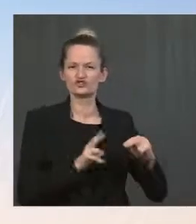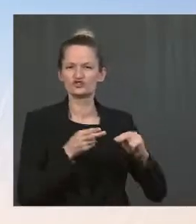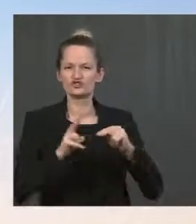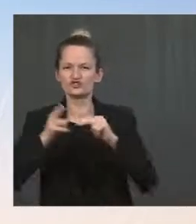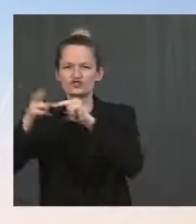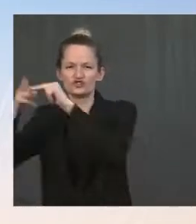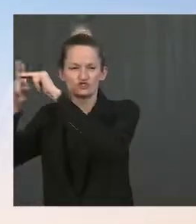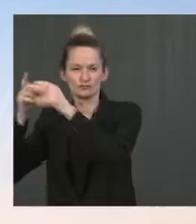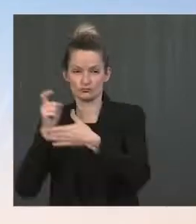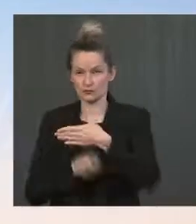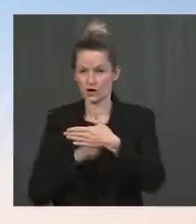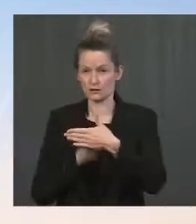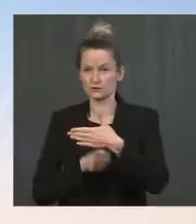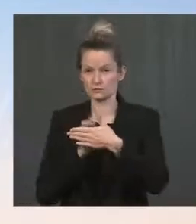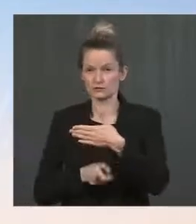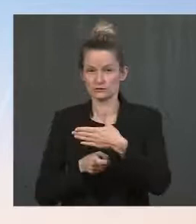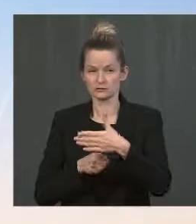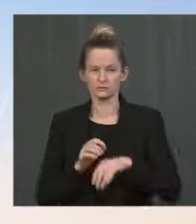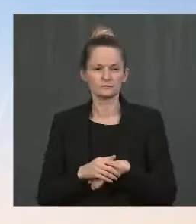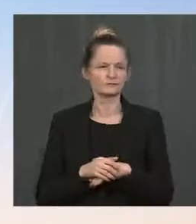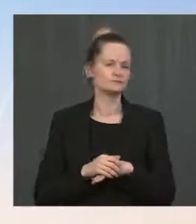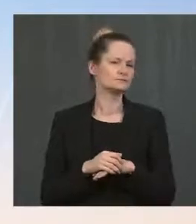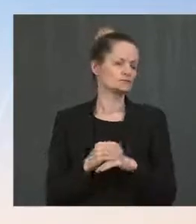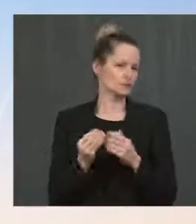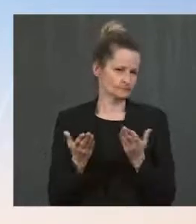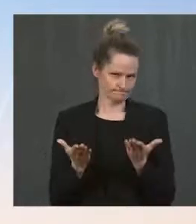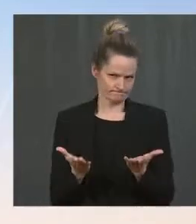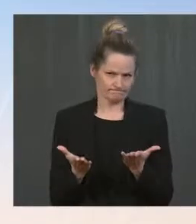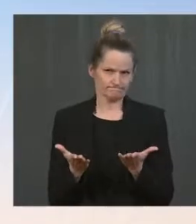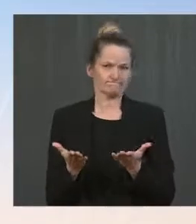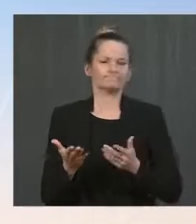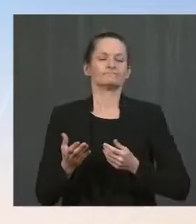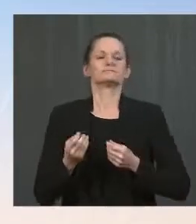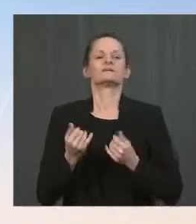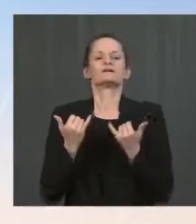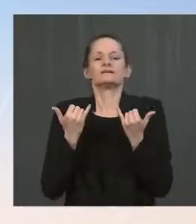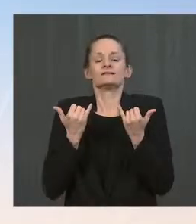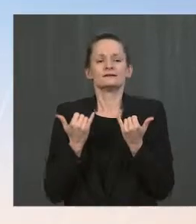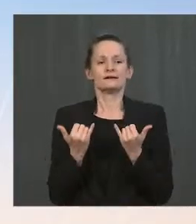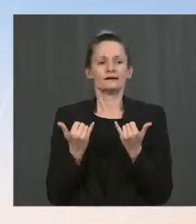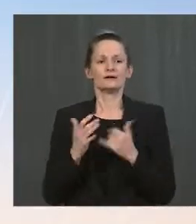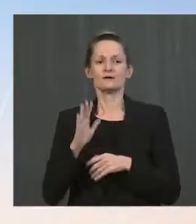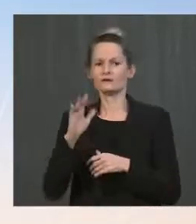actual producers, the farmers and the ranchers that